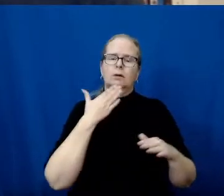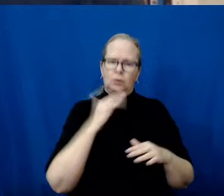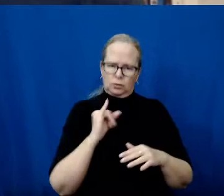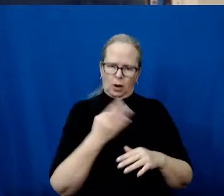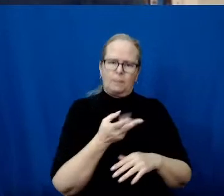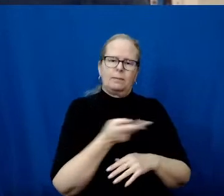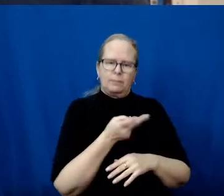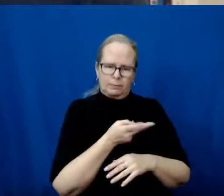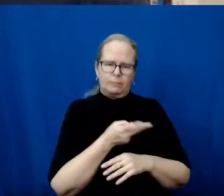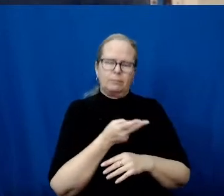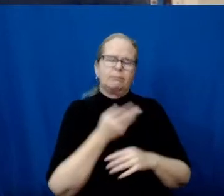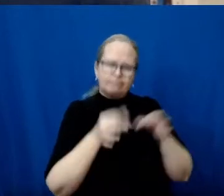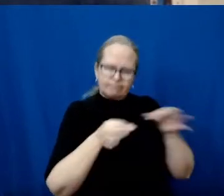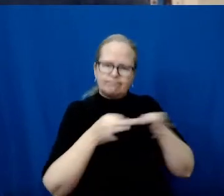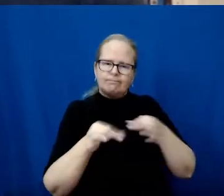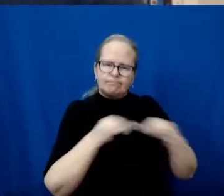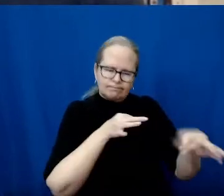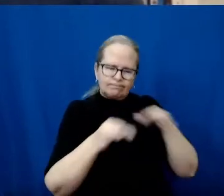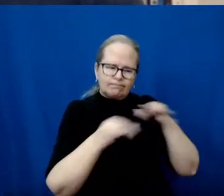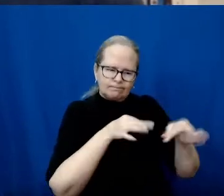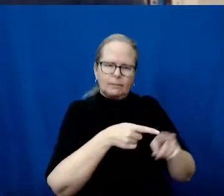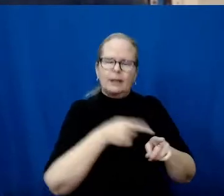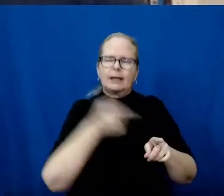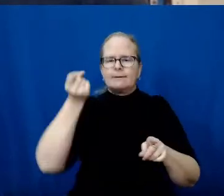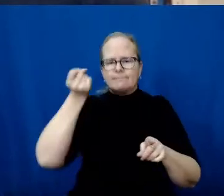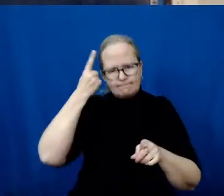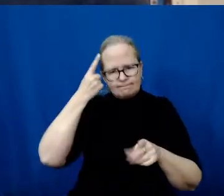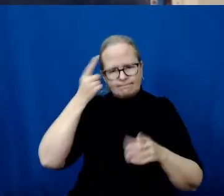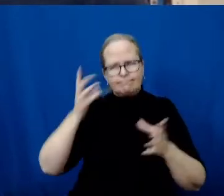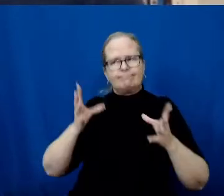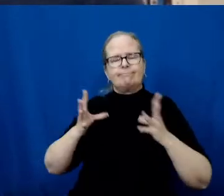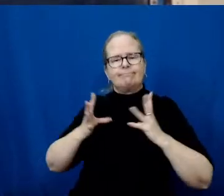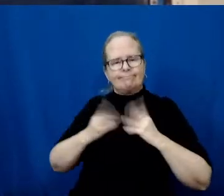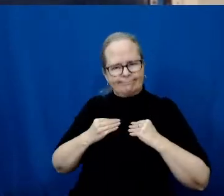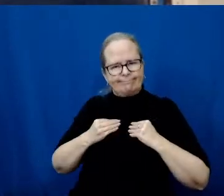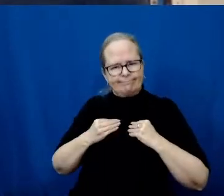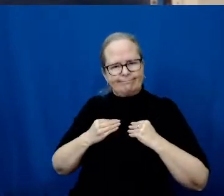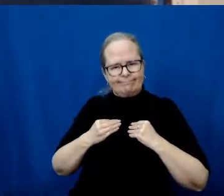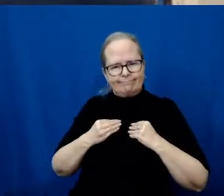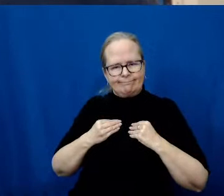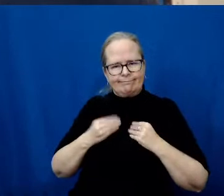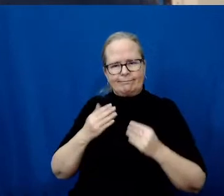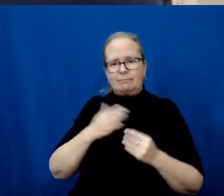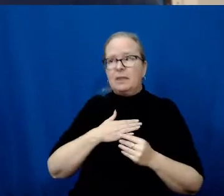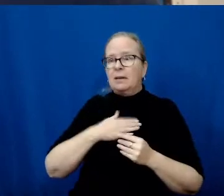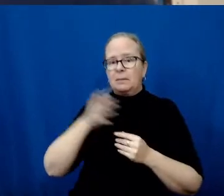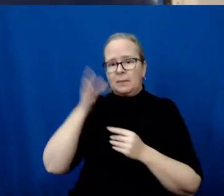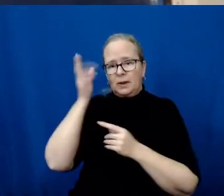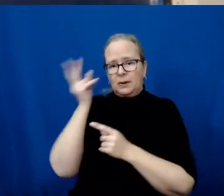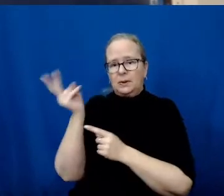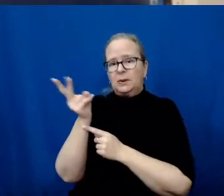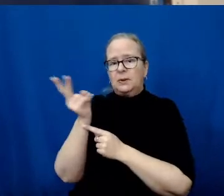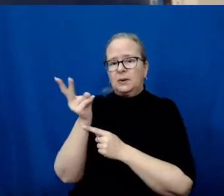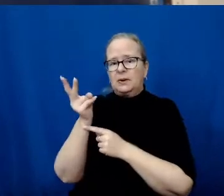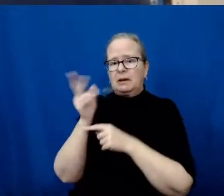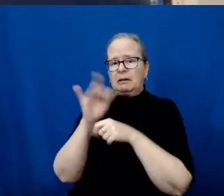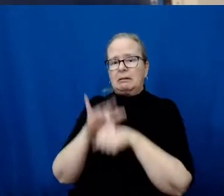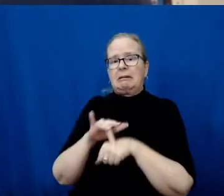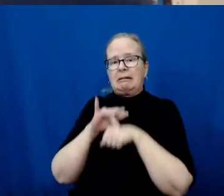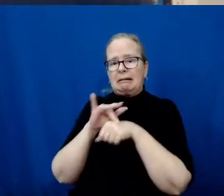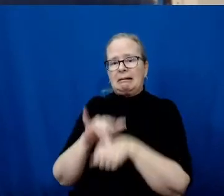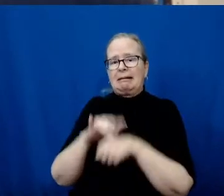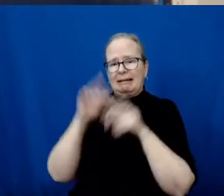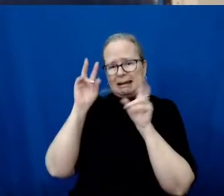accepting parents that are slightly obsessed with this topic. So, your results